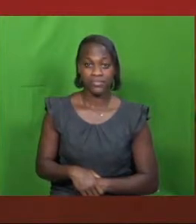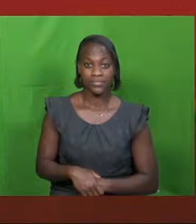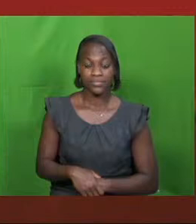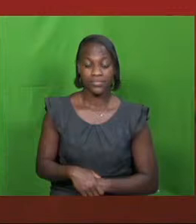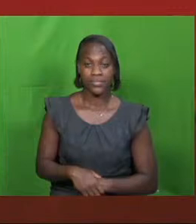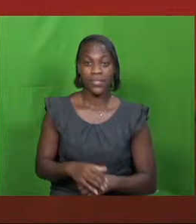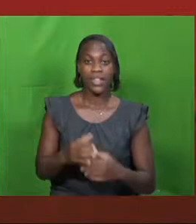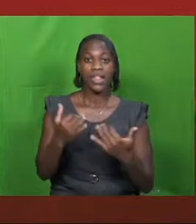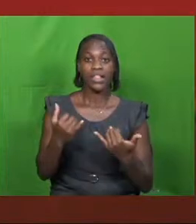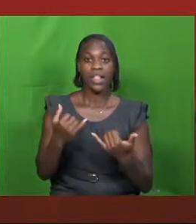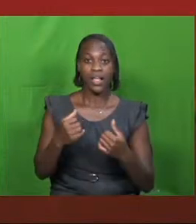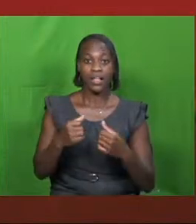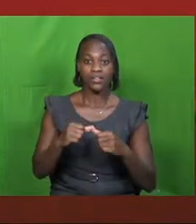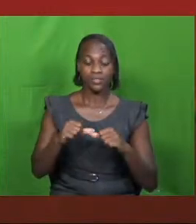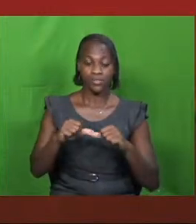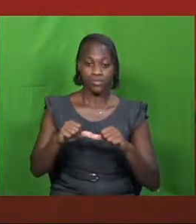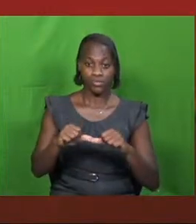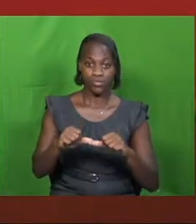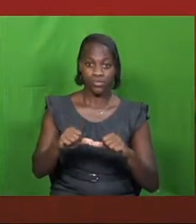move on